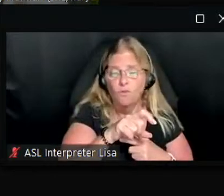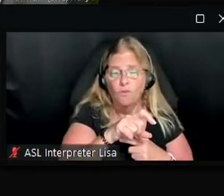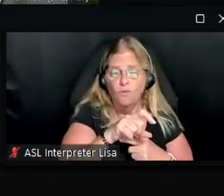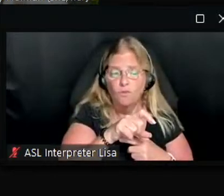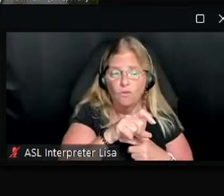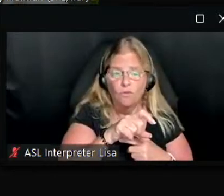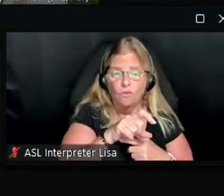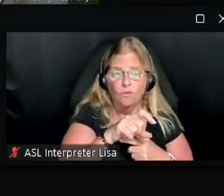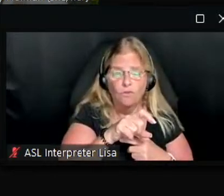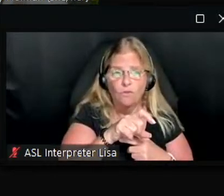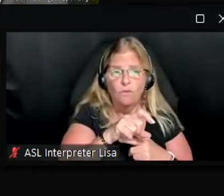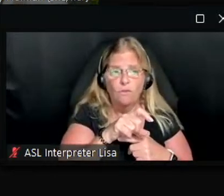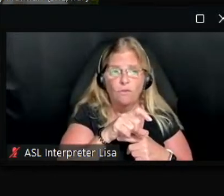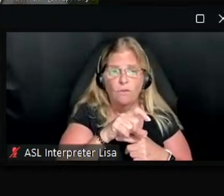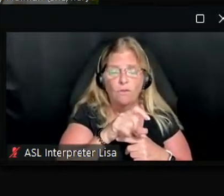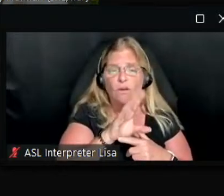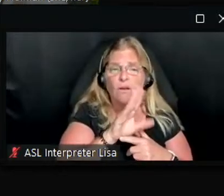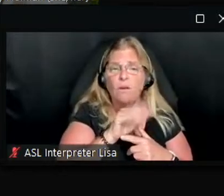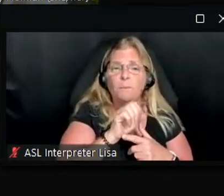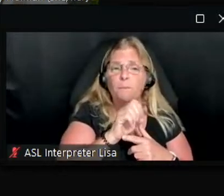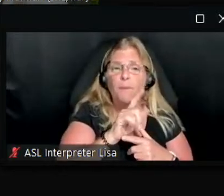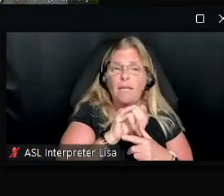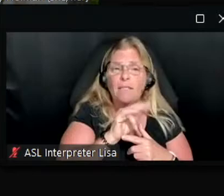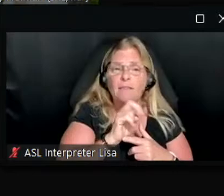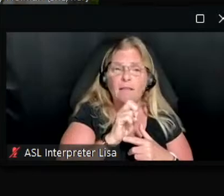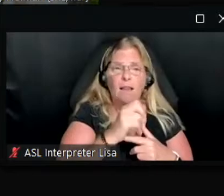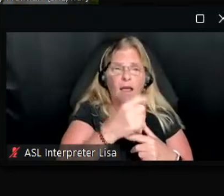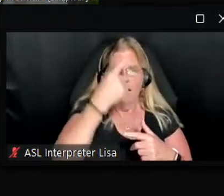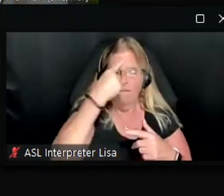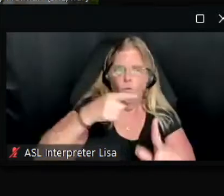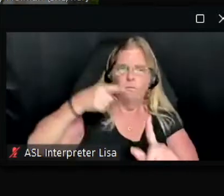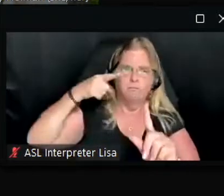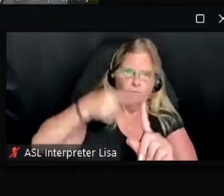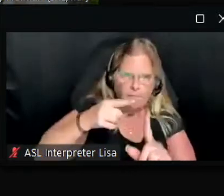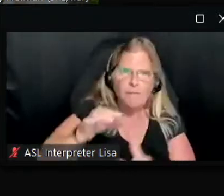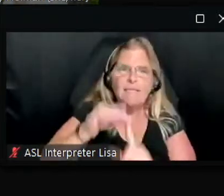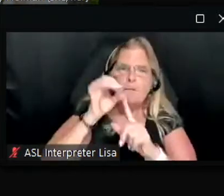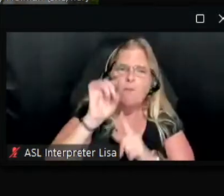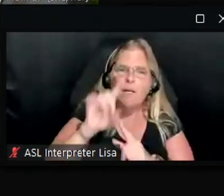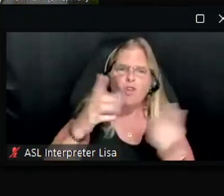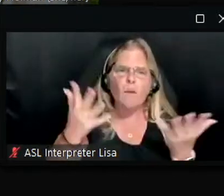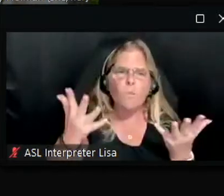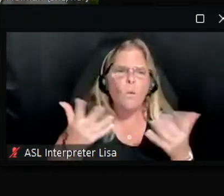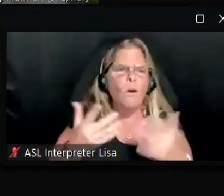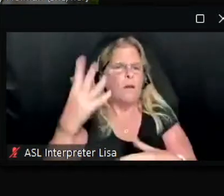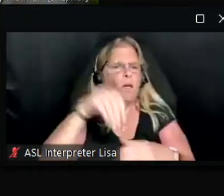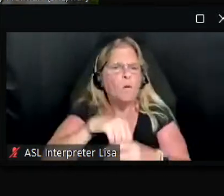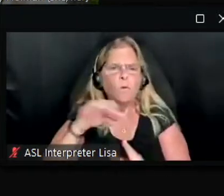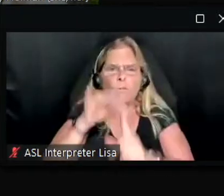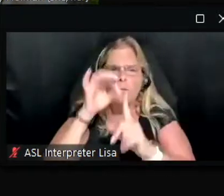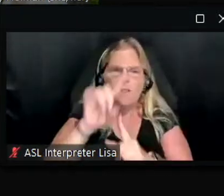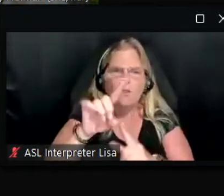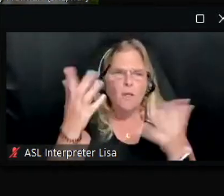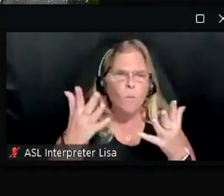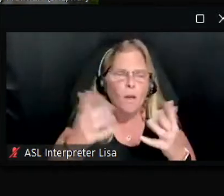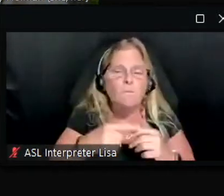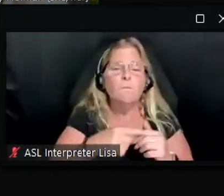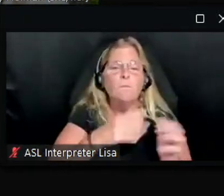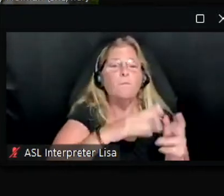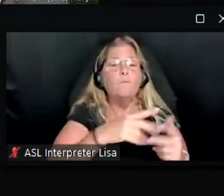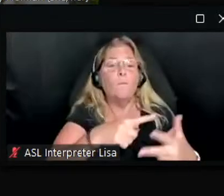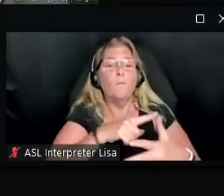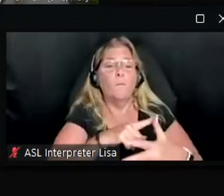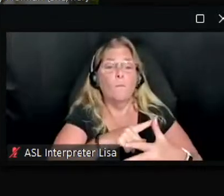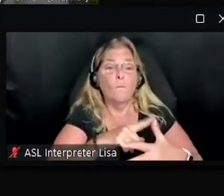ground or baseline for what special education is and what it entails. On the LEA level,